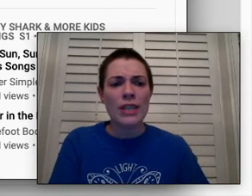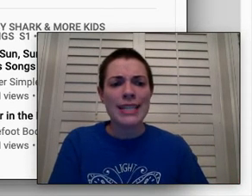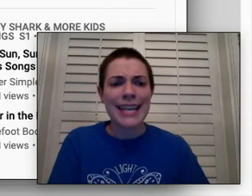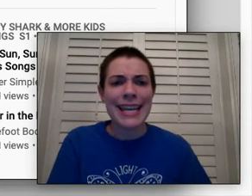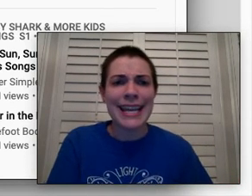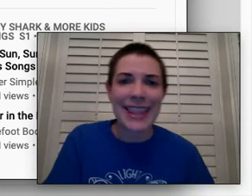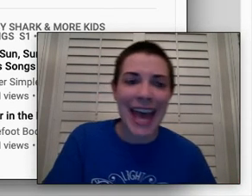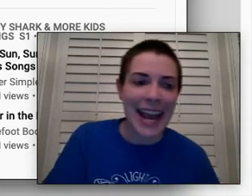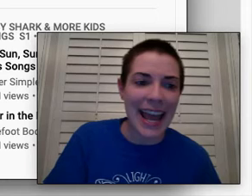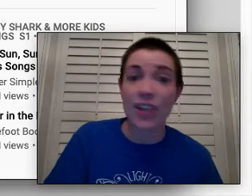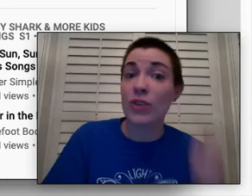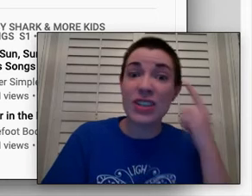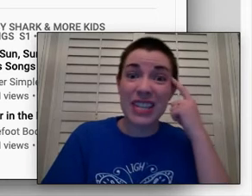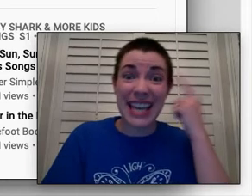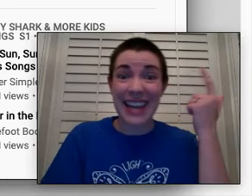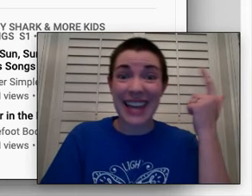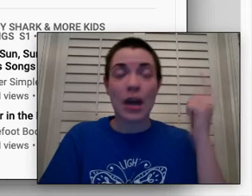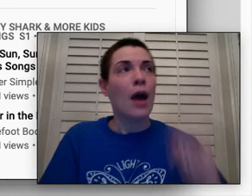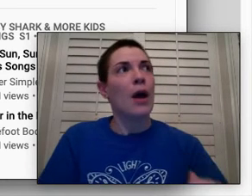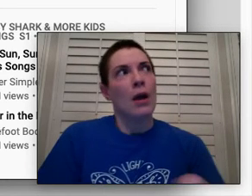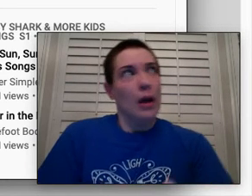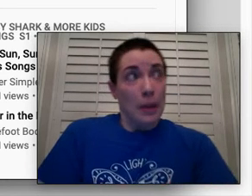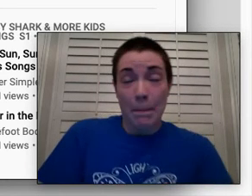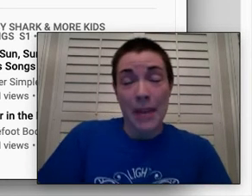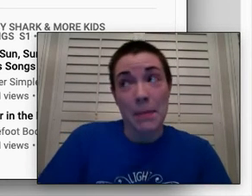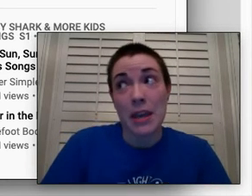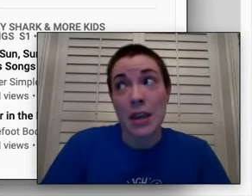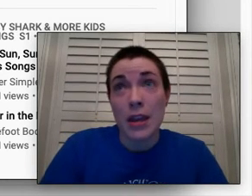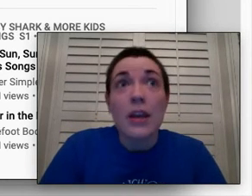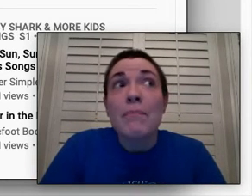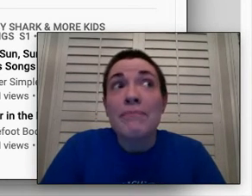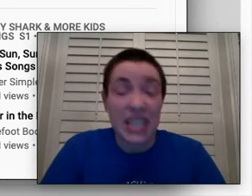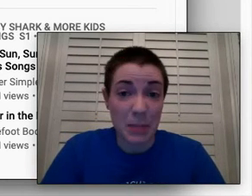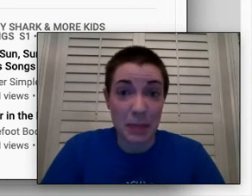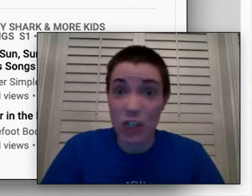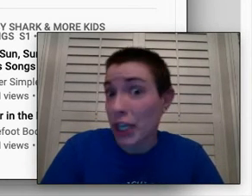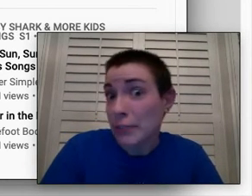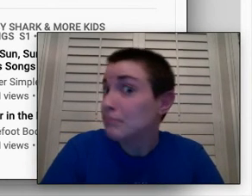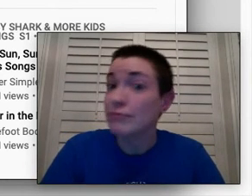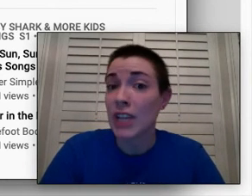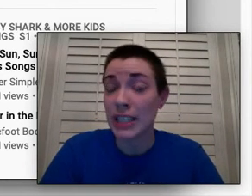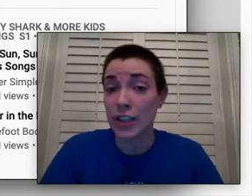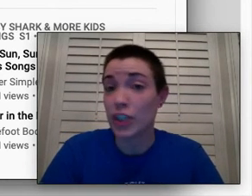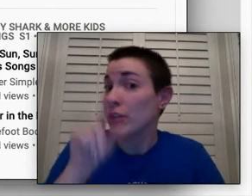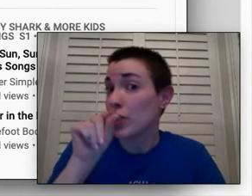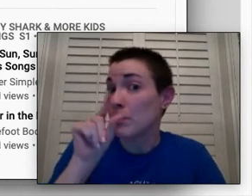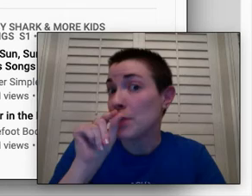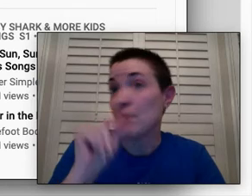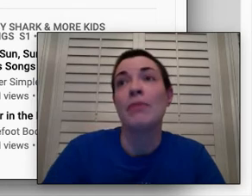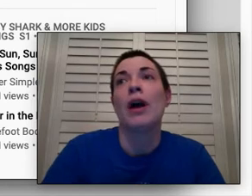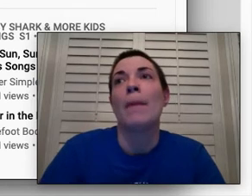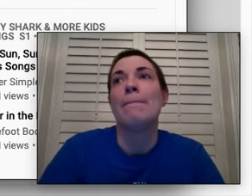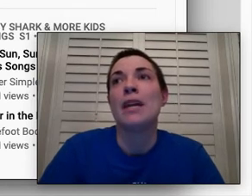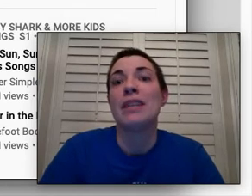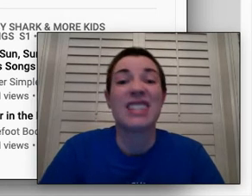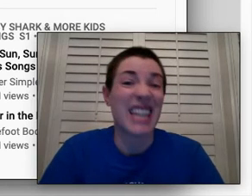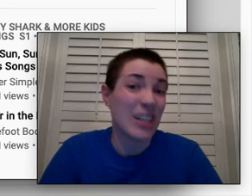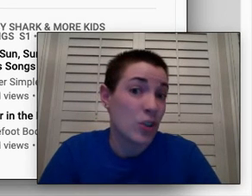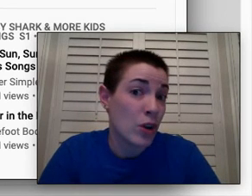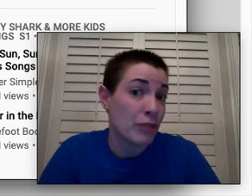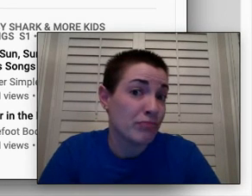was in that egg? You can guess. Maybe it's a baby chicken, a little chick, cheep, cheep. Maybe